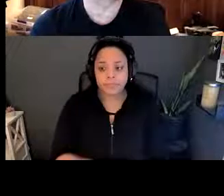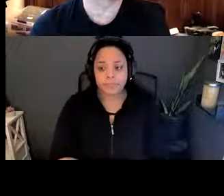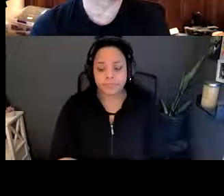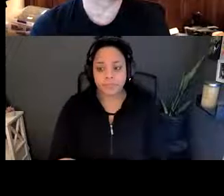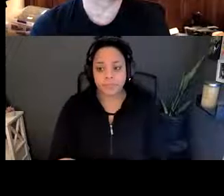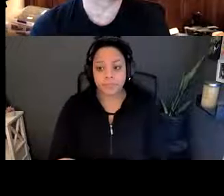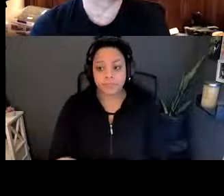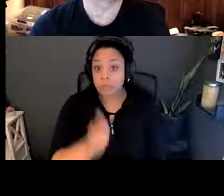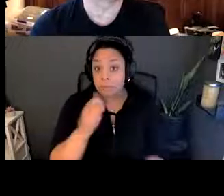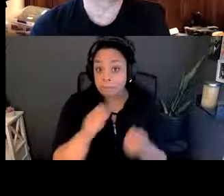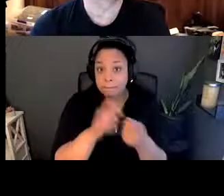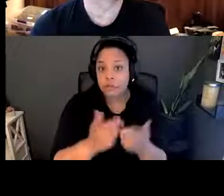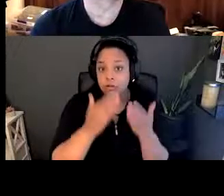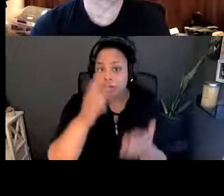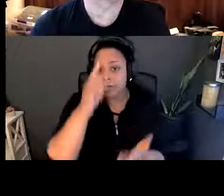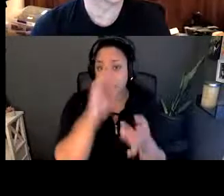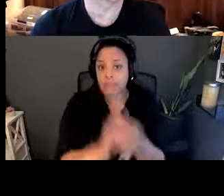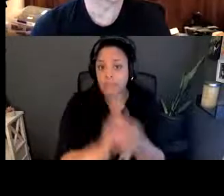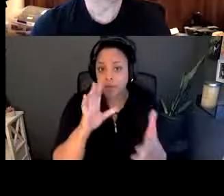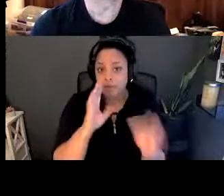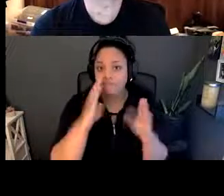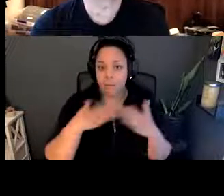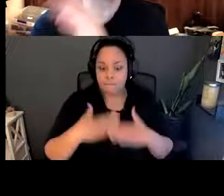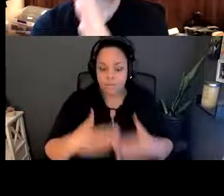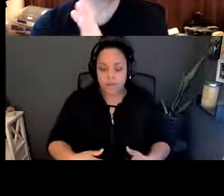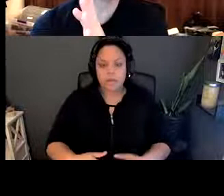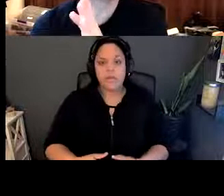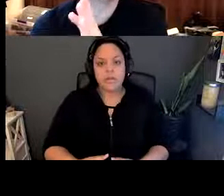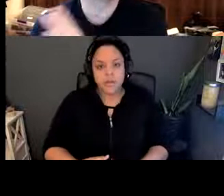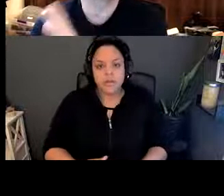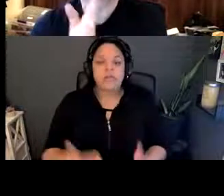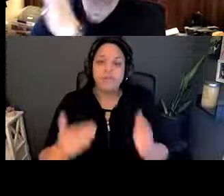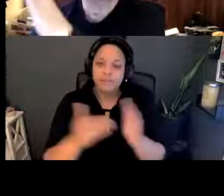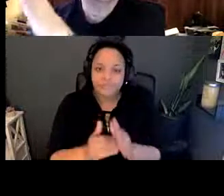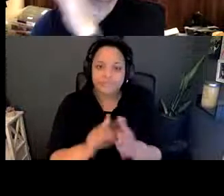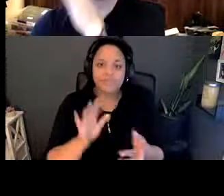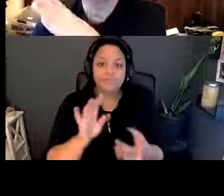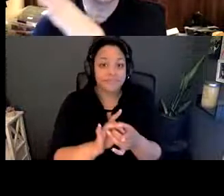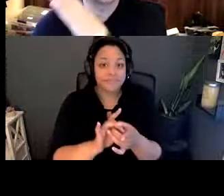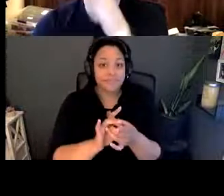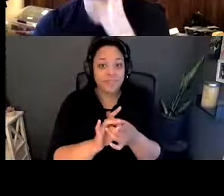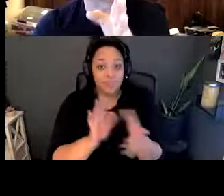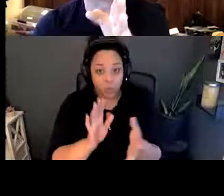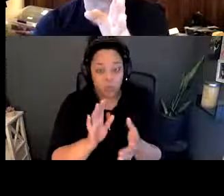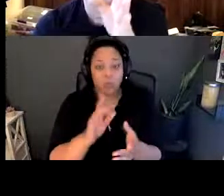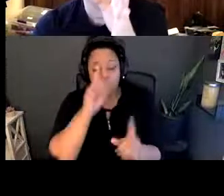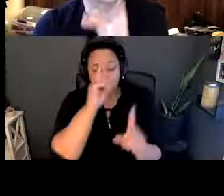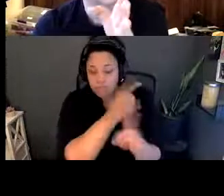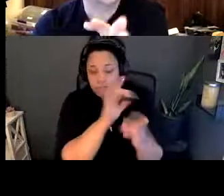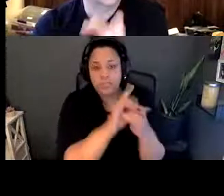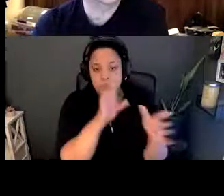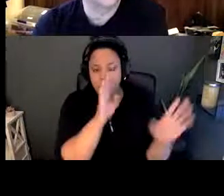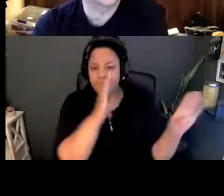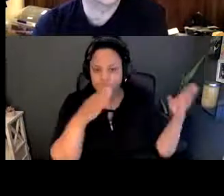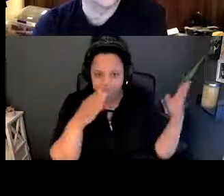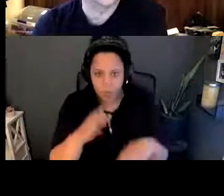Any specific suggestions on letting go? Focus on the body. Well, again, with letting go, you let go and then you refocus your attention to